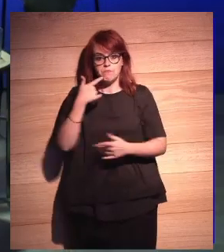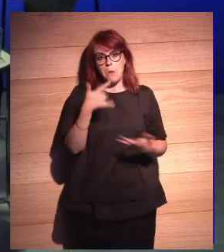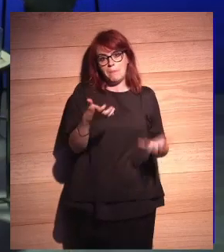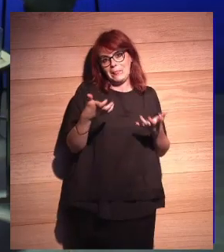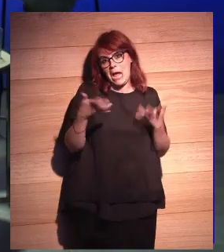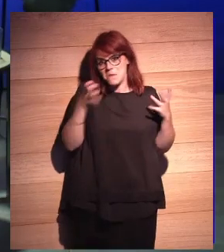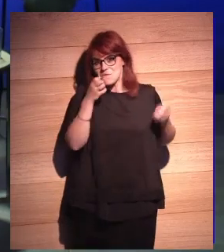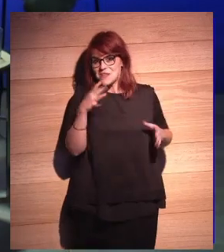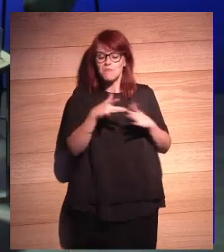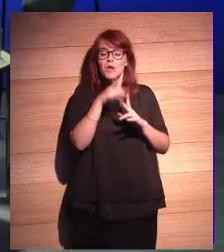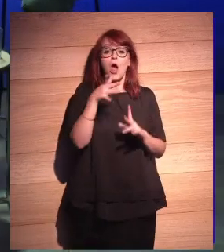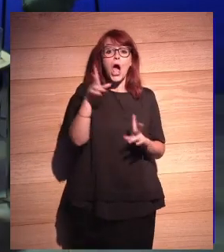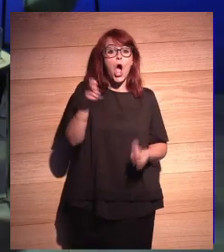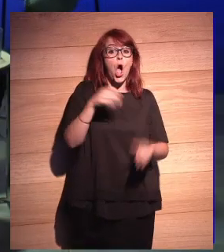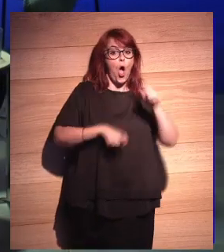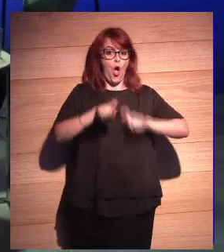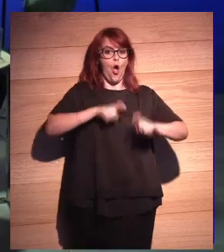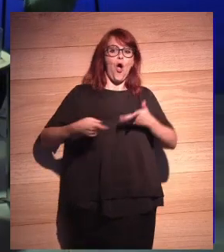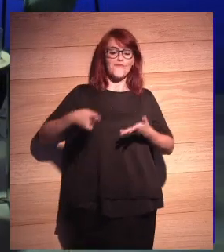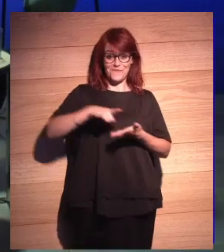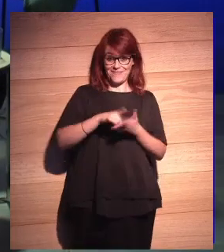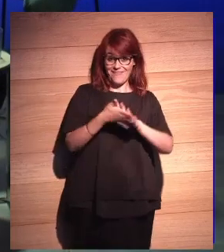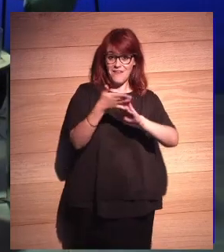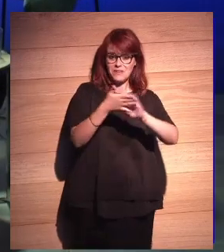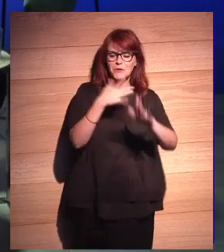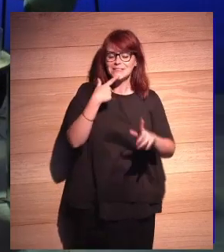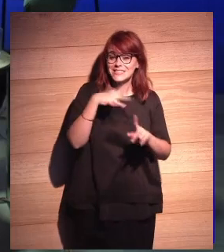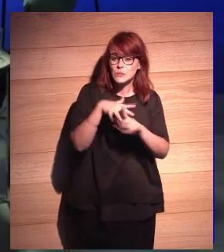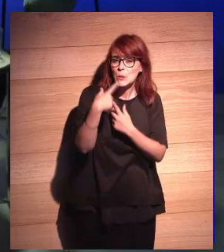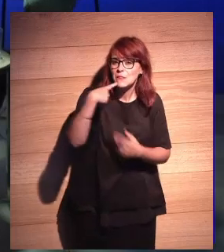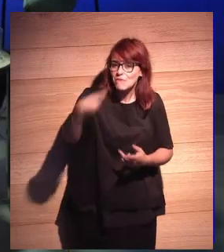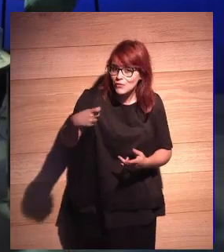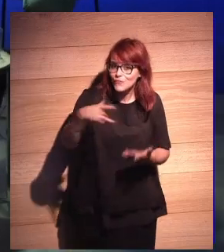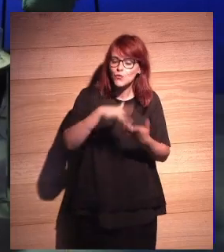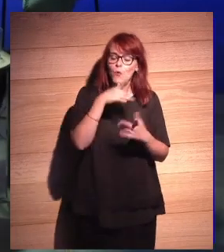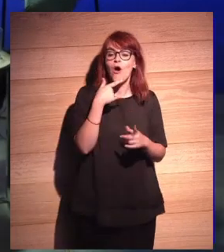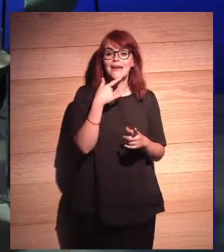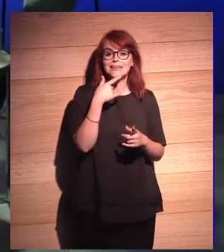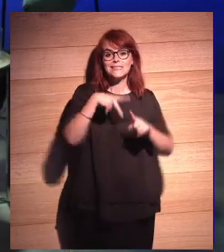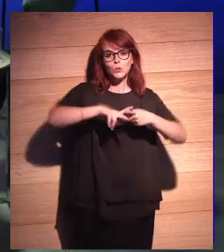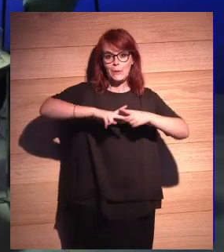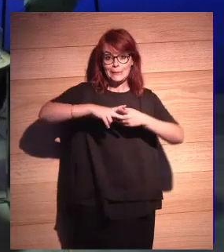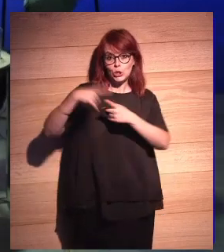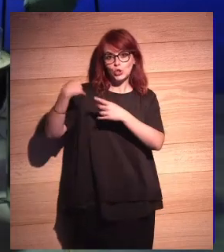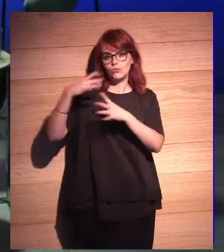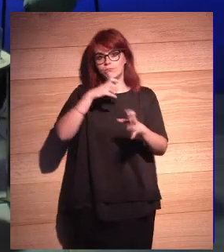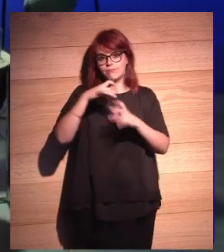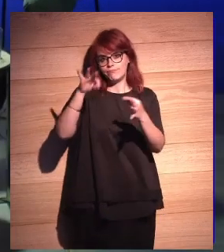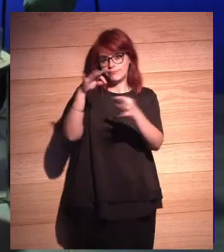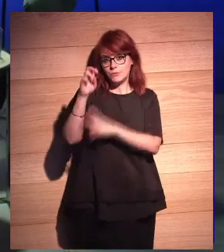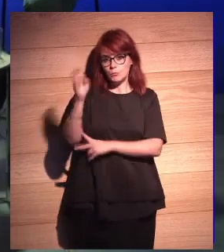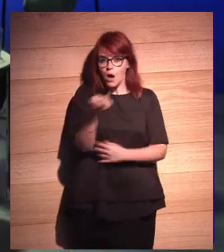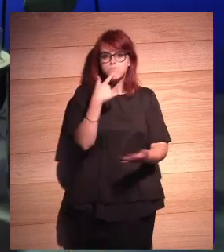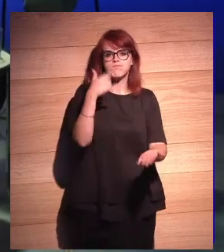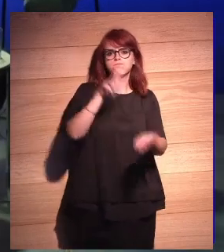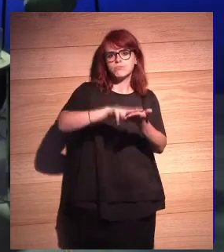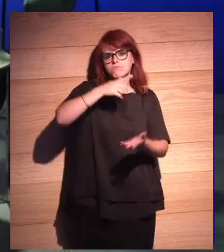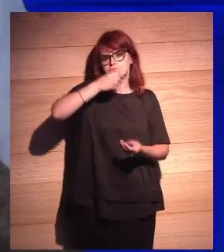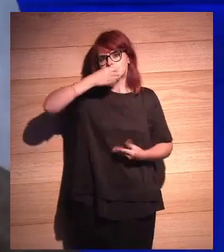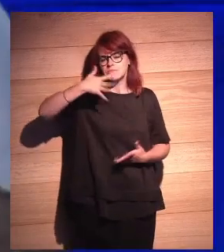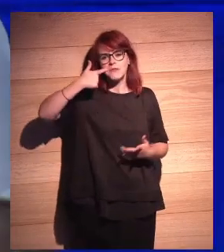to adjust to it, and therefore this is an advantage for them. And what's difficult is to validate the instruments